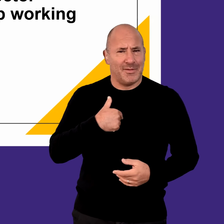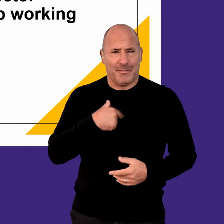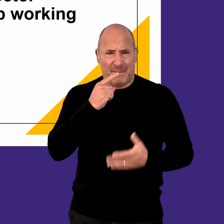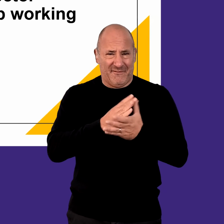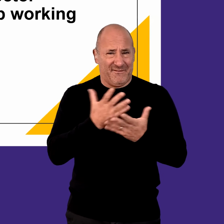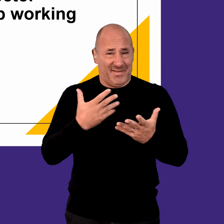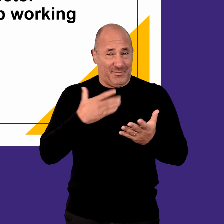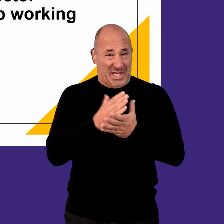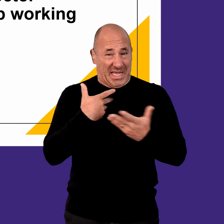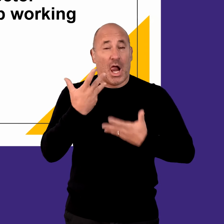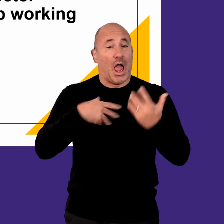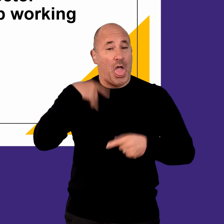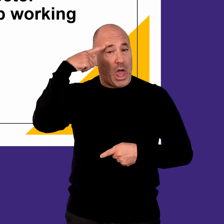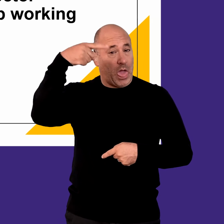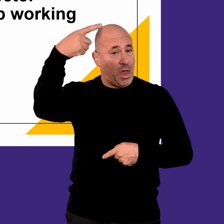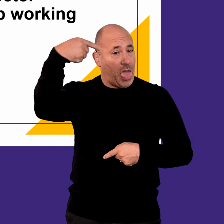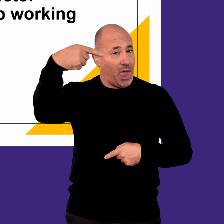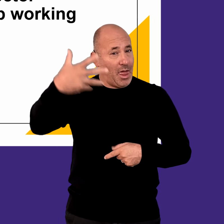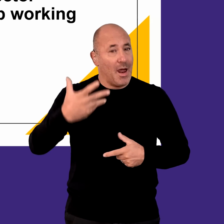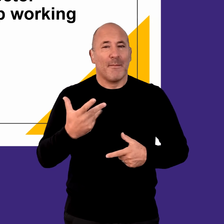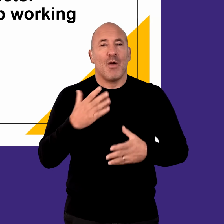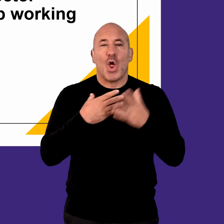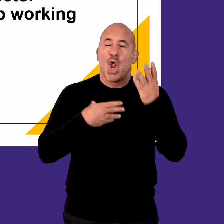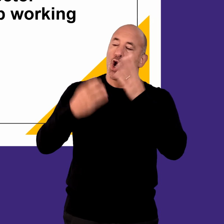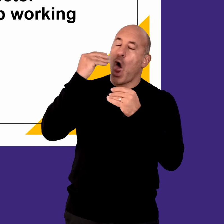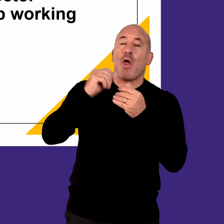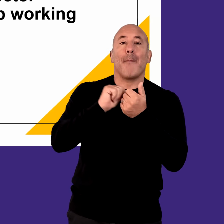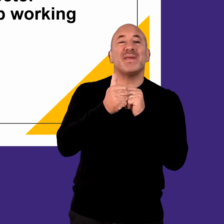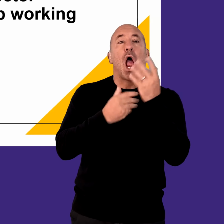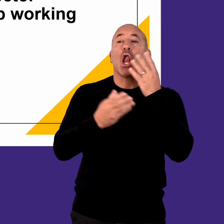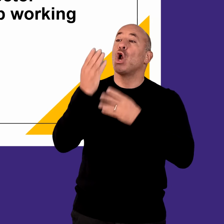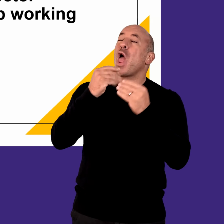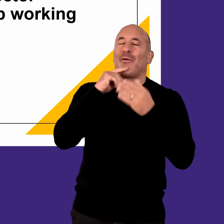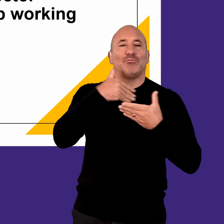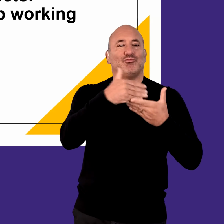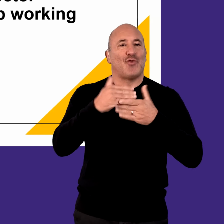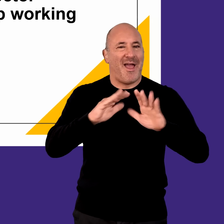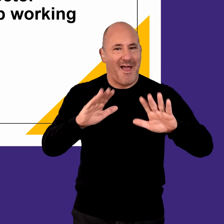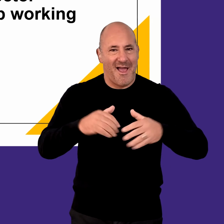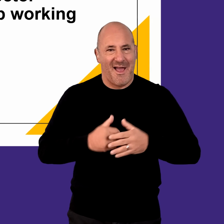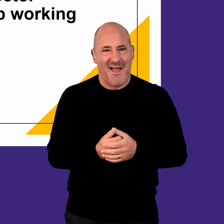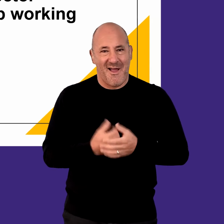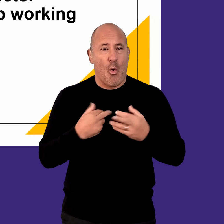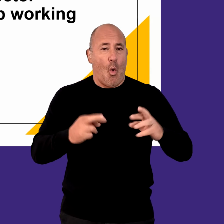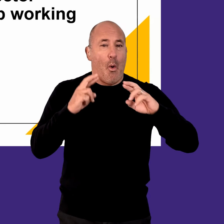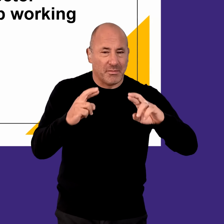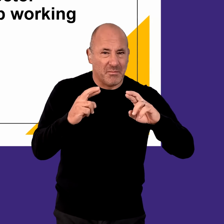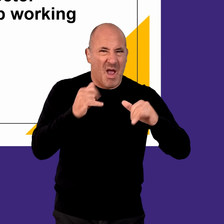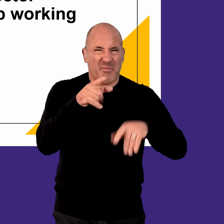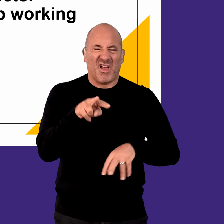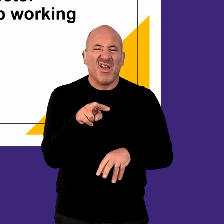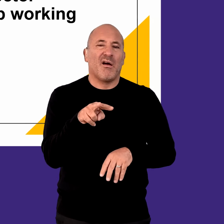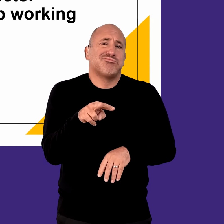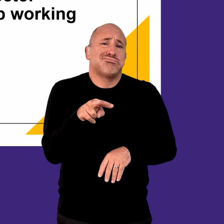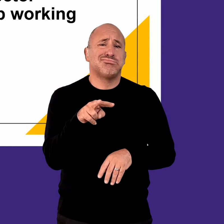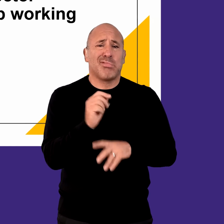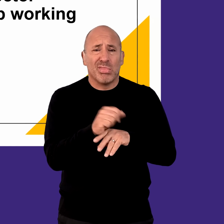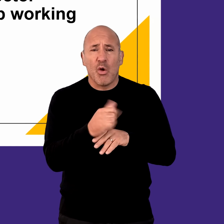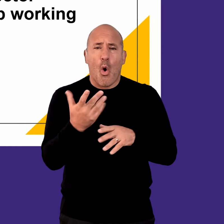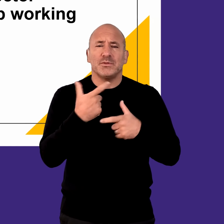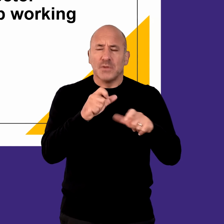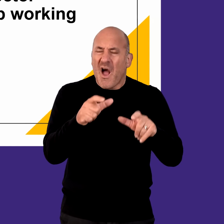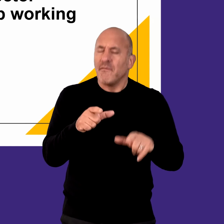stuff up as we go along, and I'm just sharing what I've learned in the spirit of peer learning. And I hope that if it's